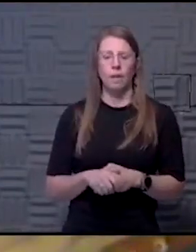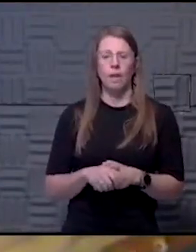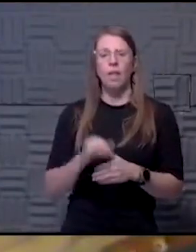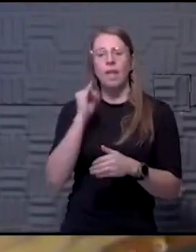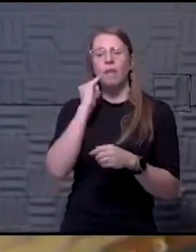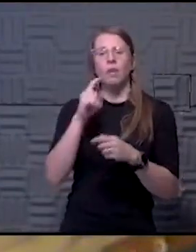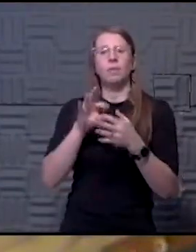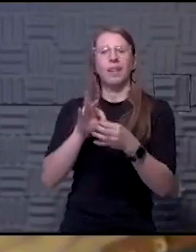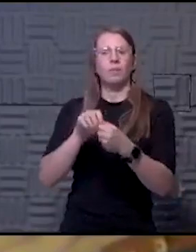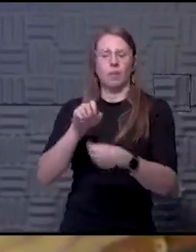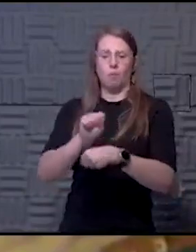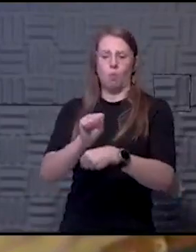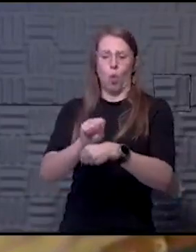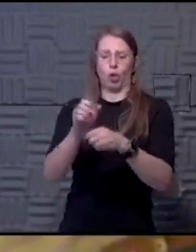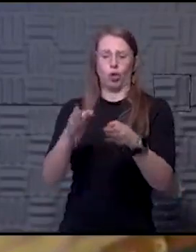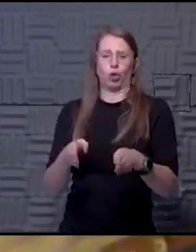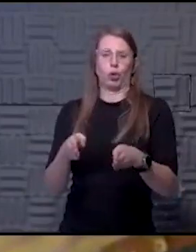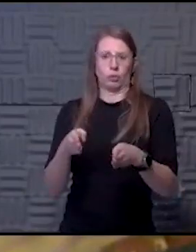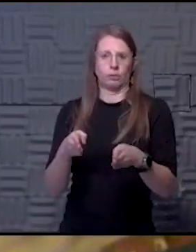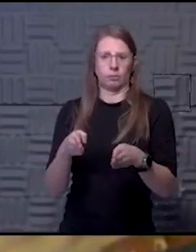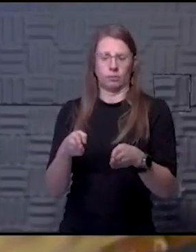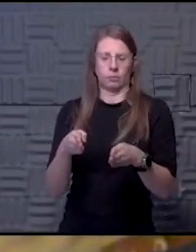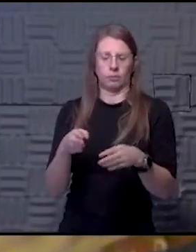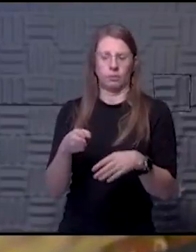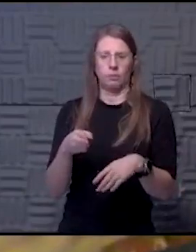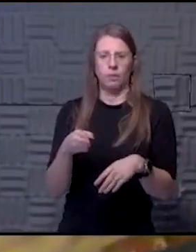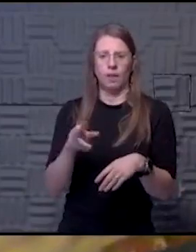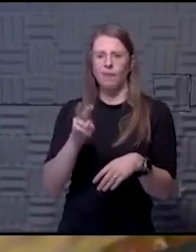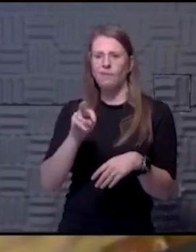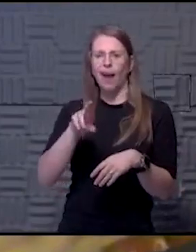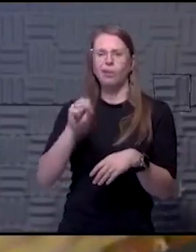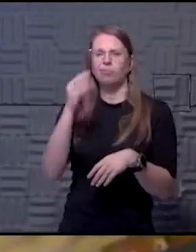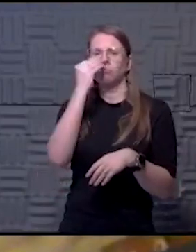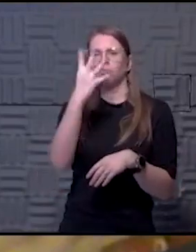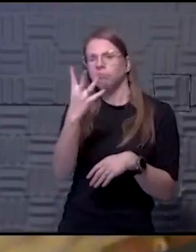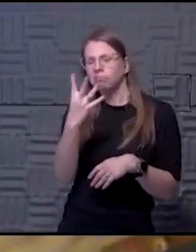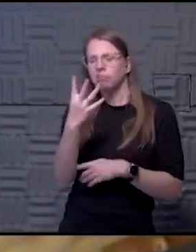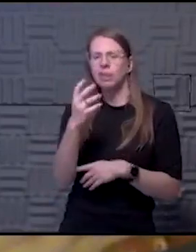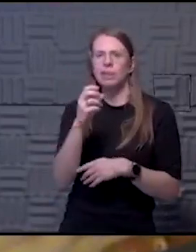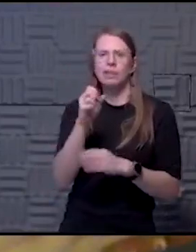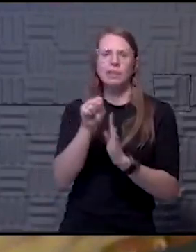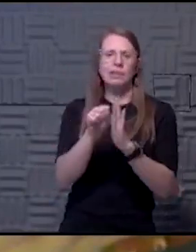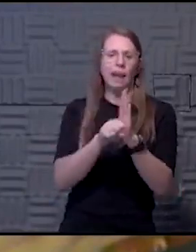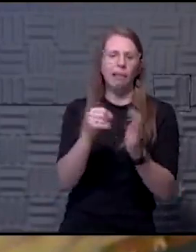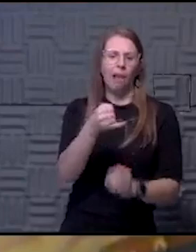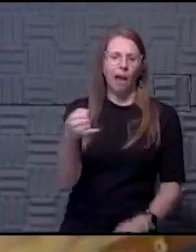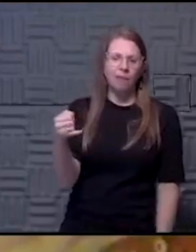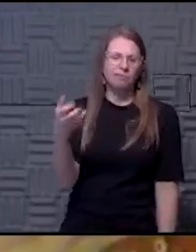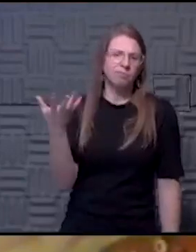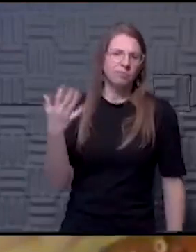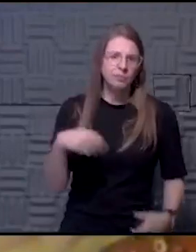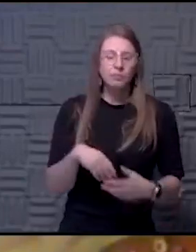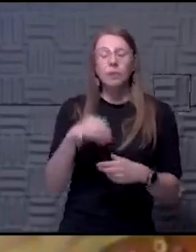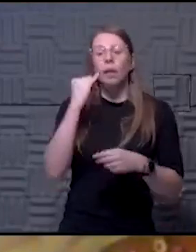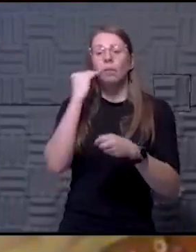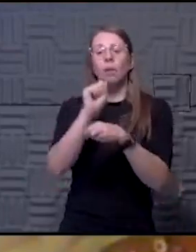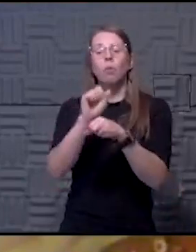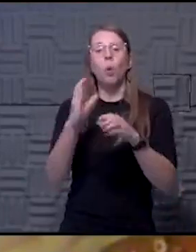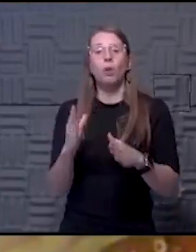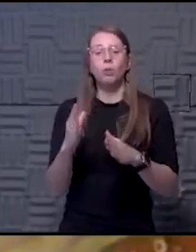employer-based, there's the virus doesn't give a hoot about the state line. And if the employers